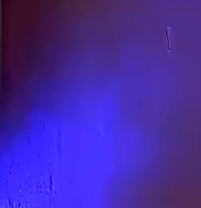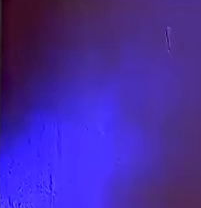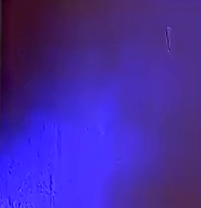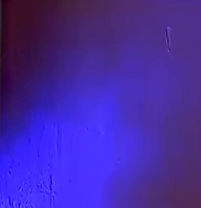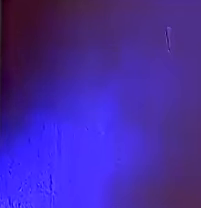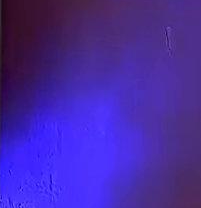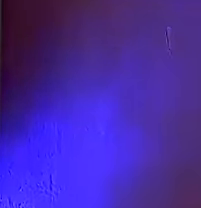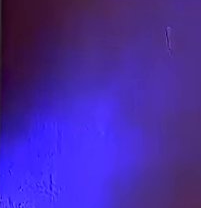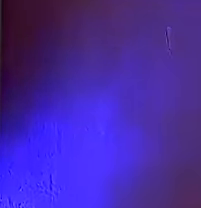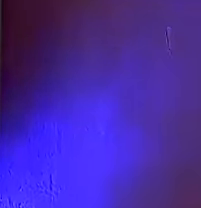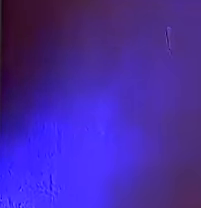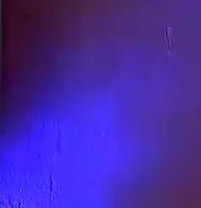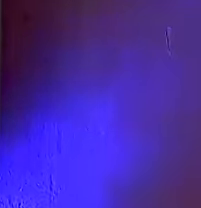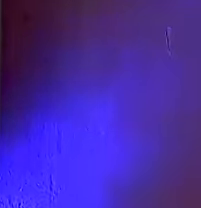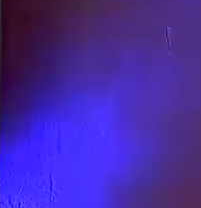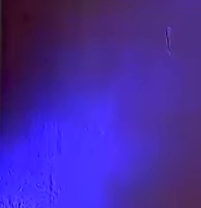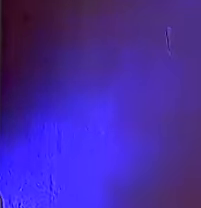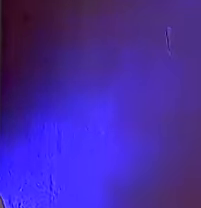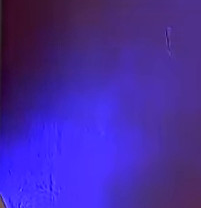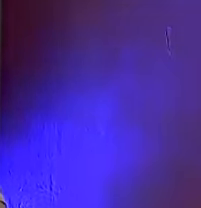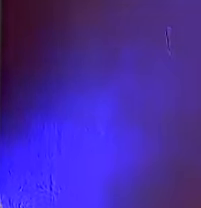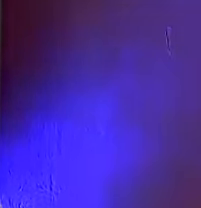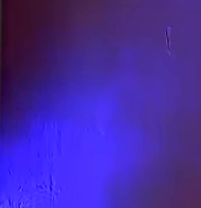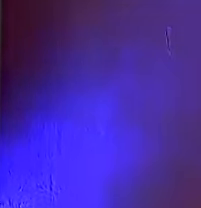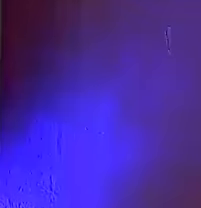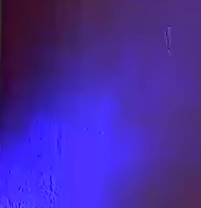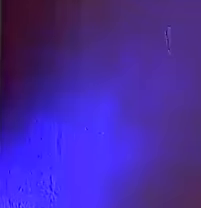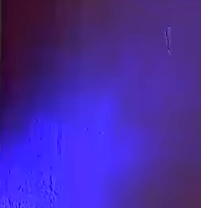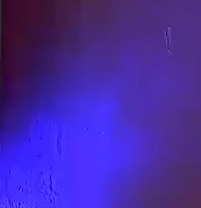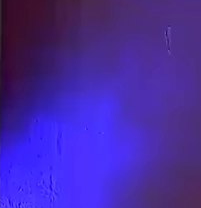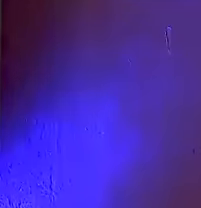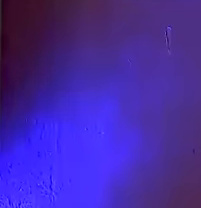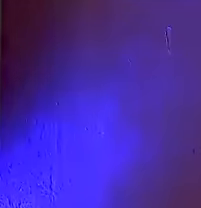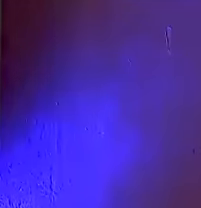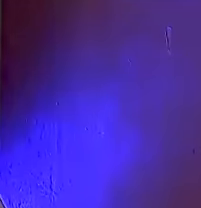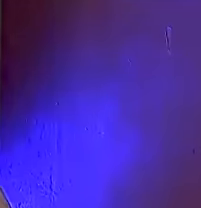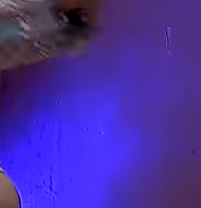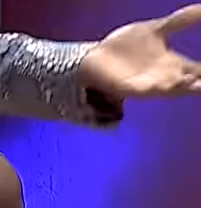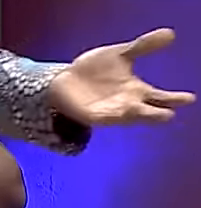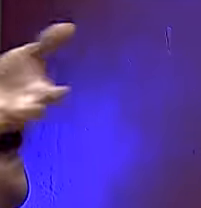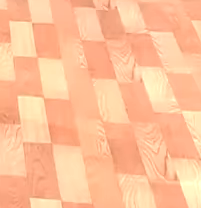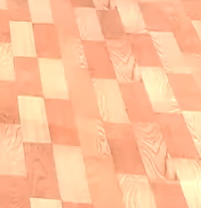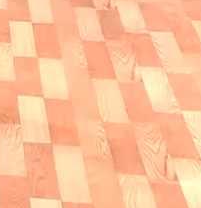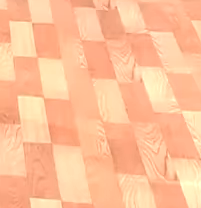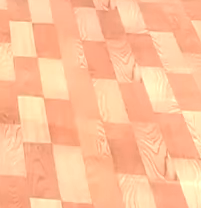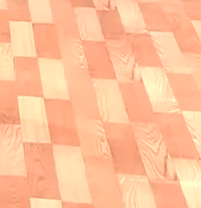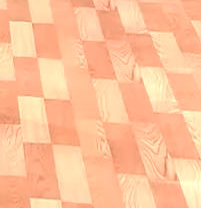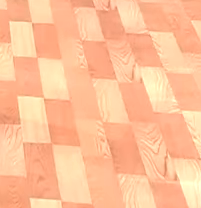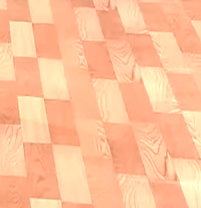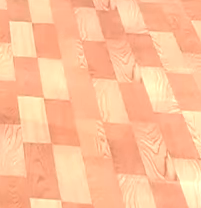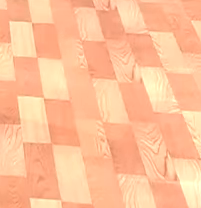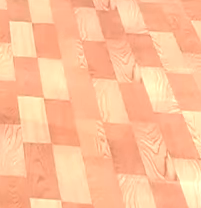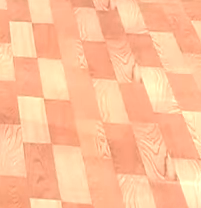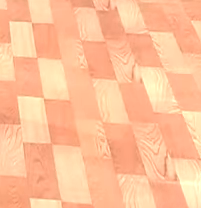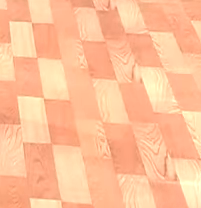quarrelsome attitude, they have had to change accommodation 13 times during their 17 years of marriage, and that she has not allowed